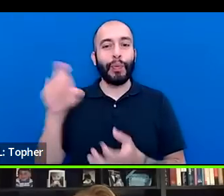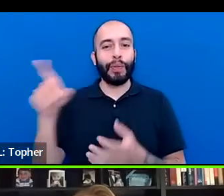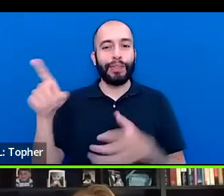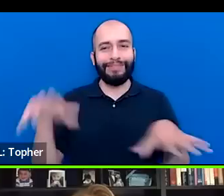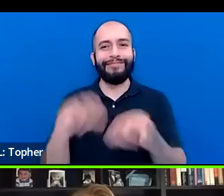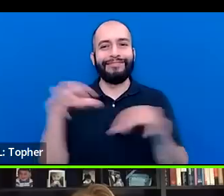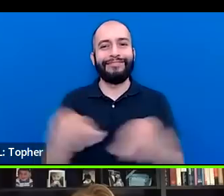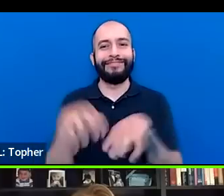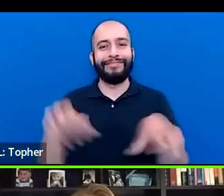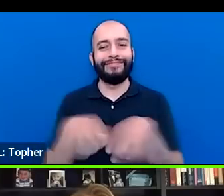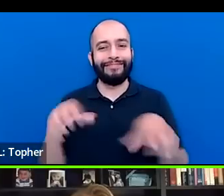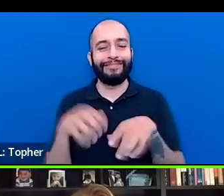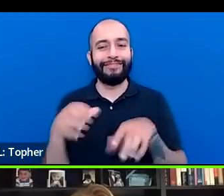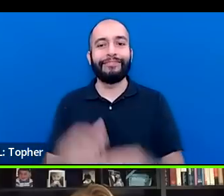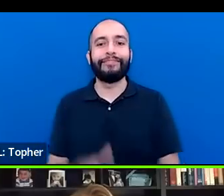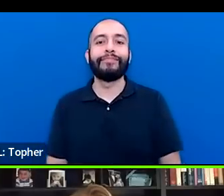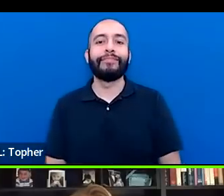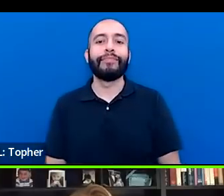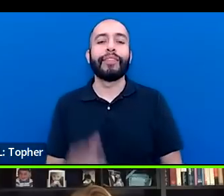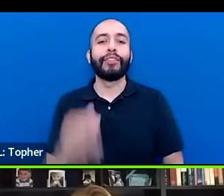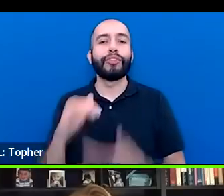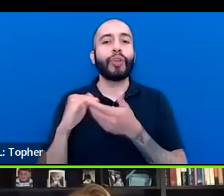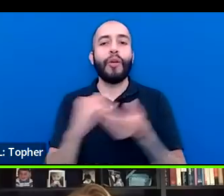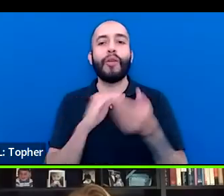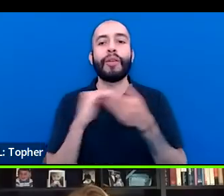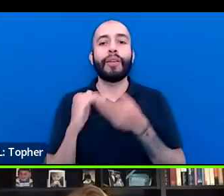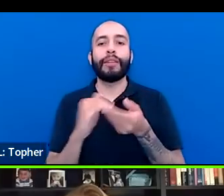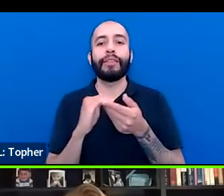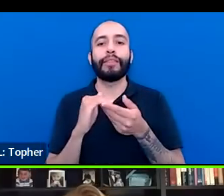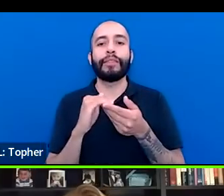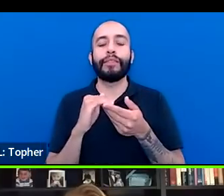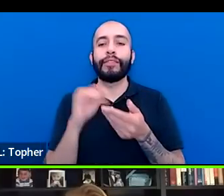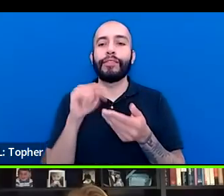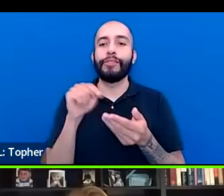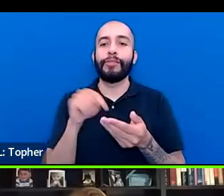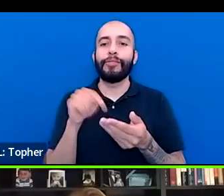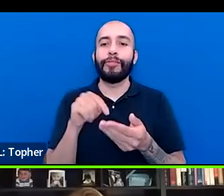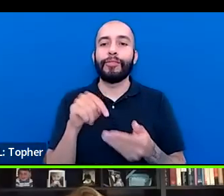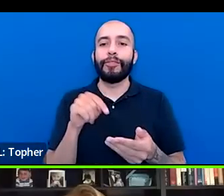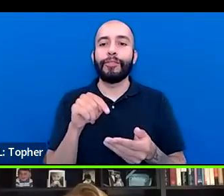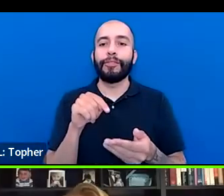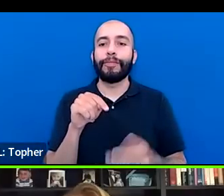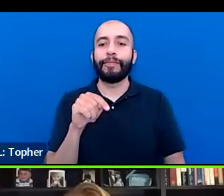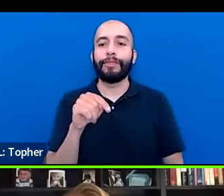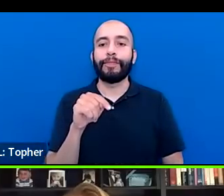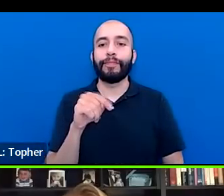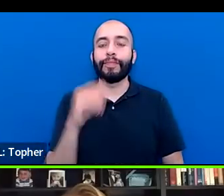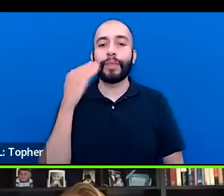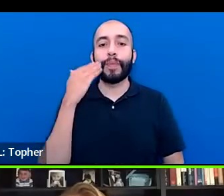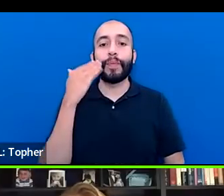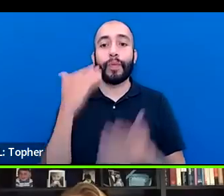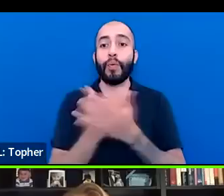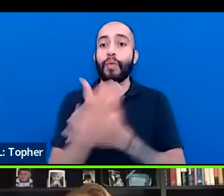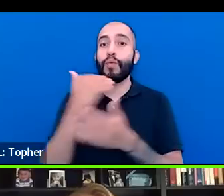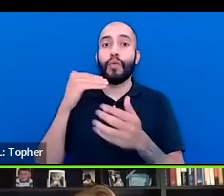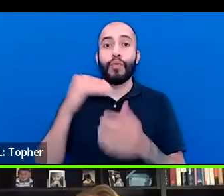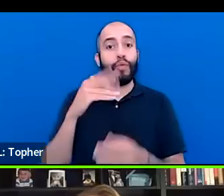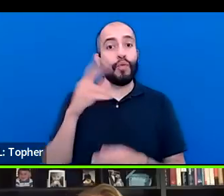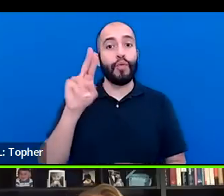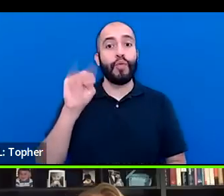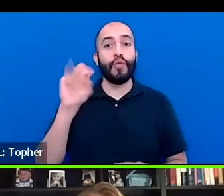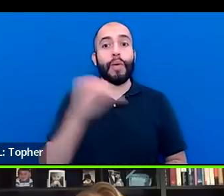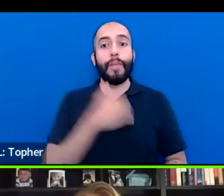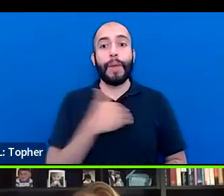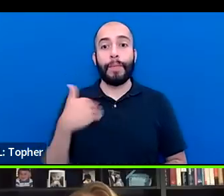sometimes when new union members are brought in and taught how to be new union reps and shop stewards, they're taught